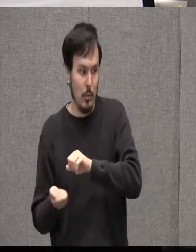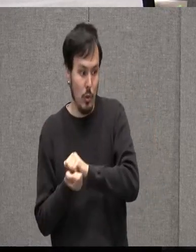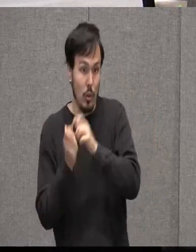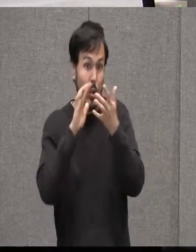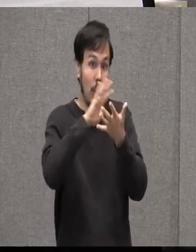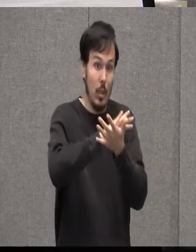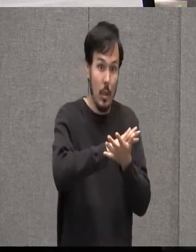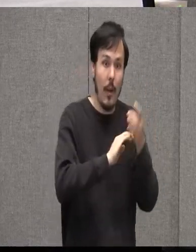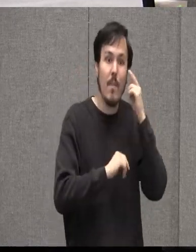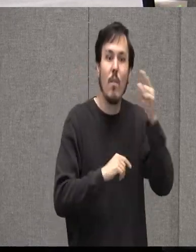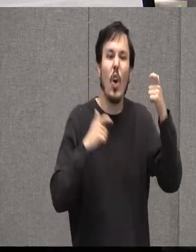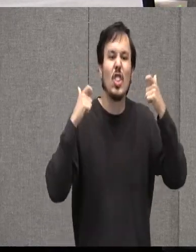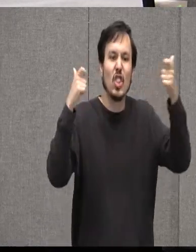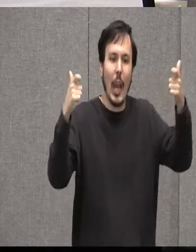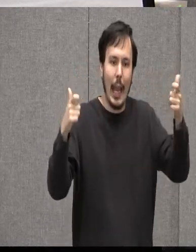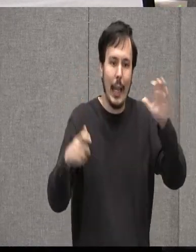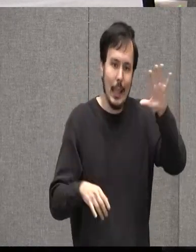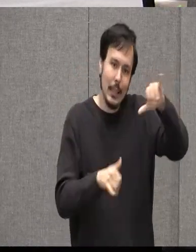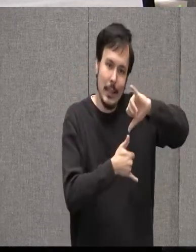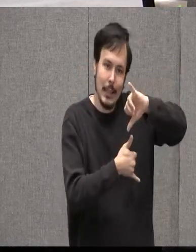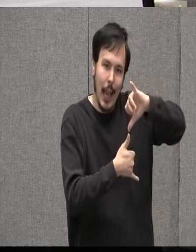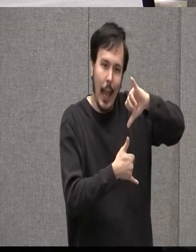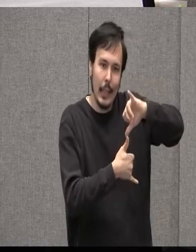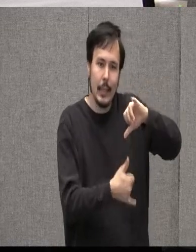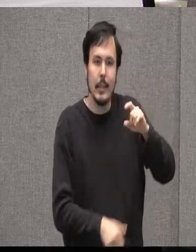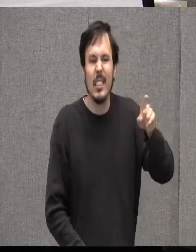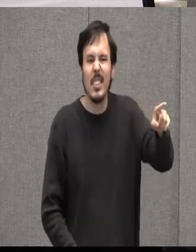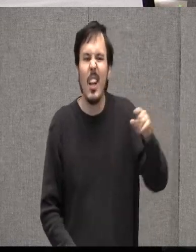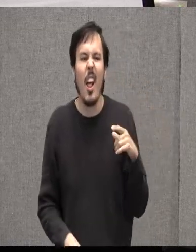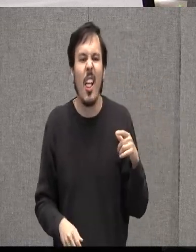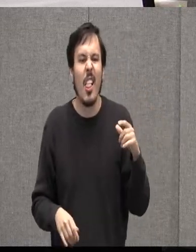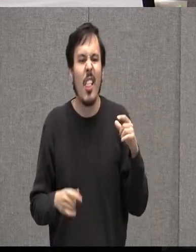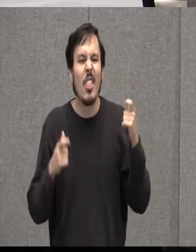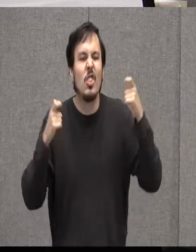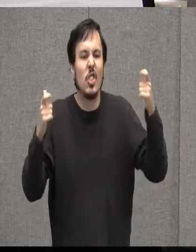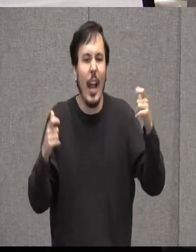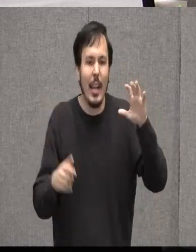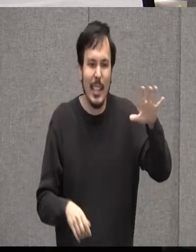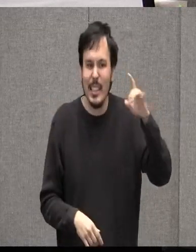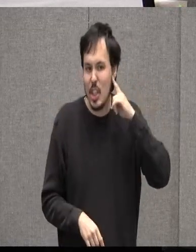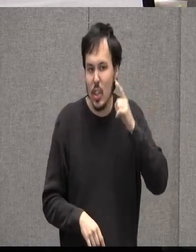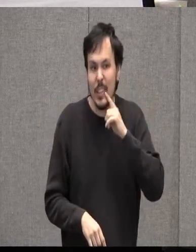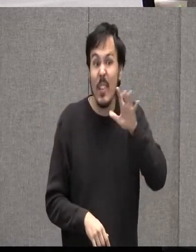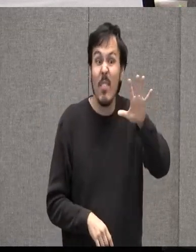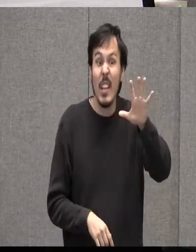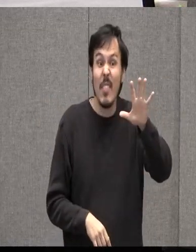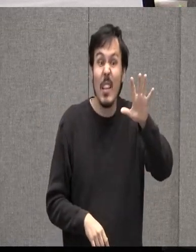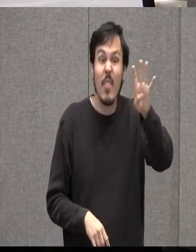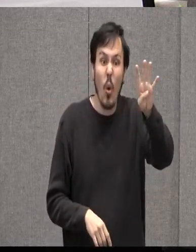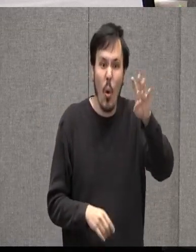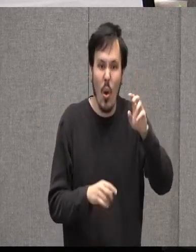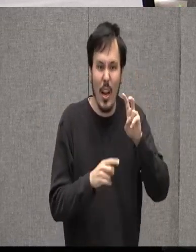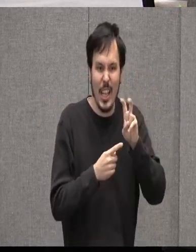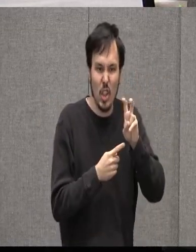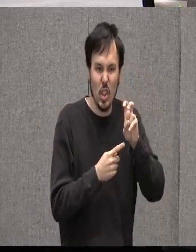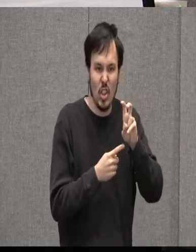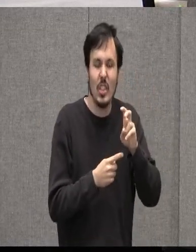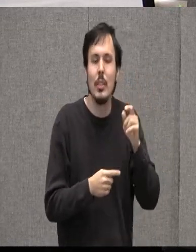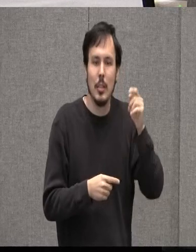still 22. So, do we solve the problem? 22 inches? That doesn't make sense. Okay,